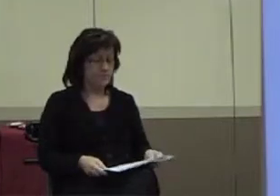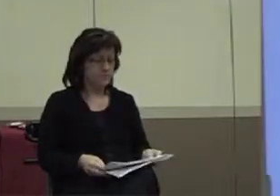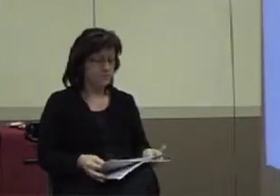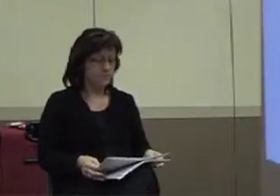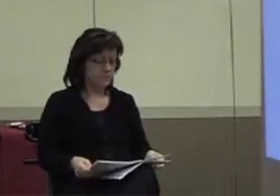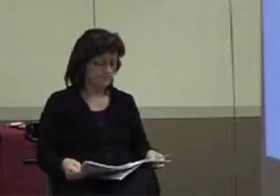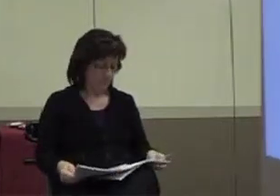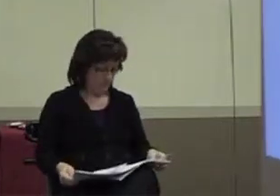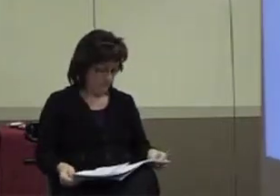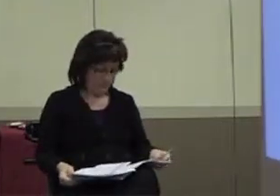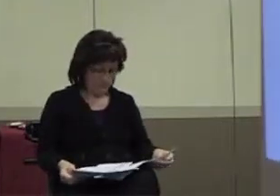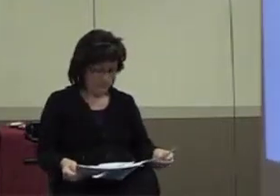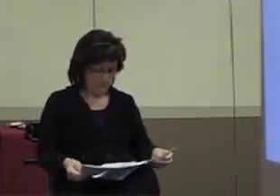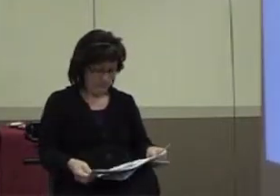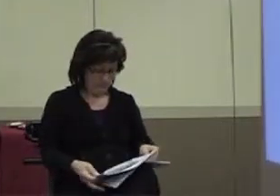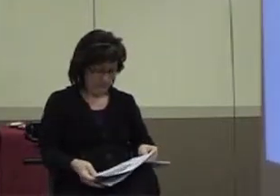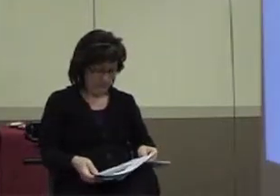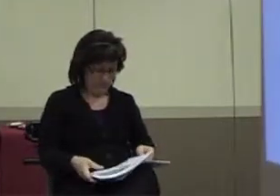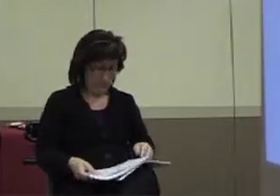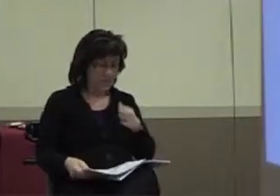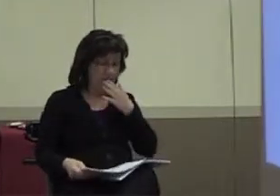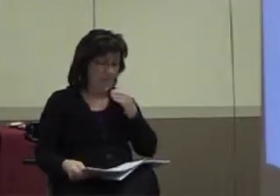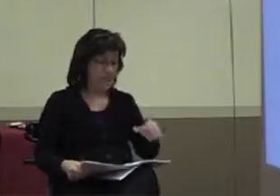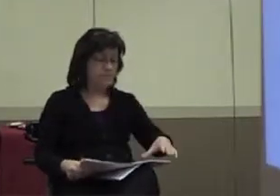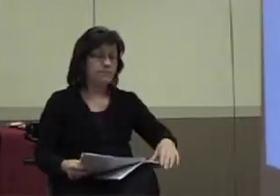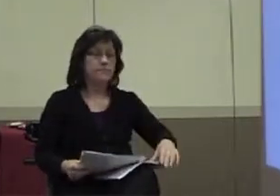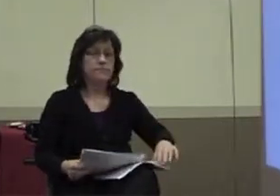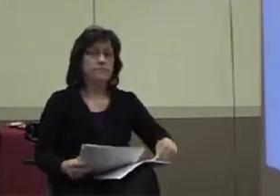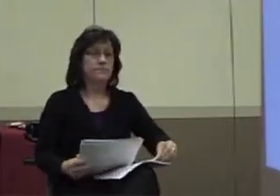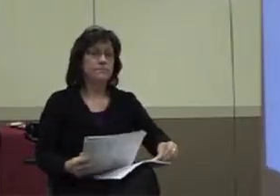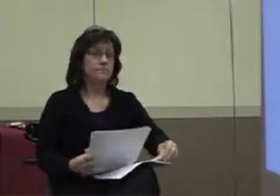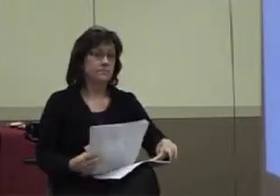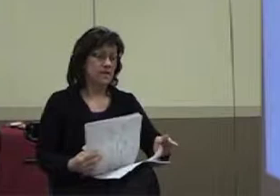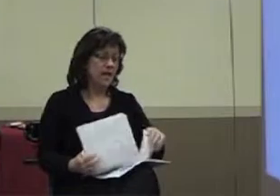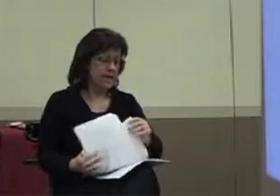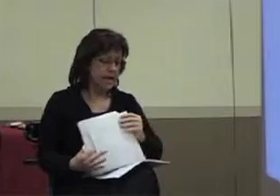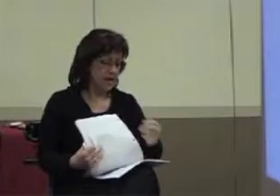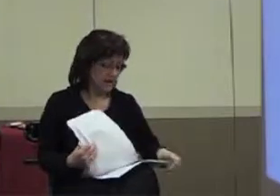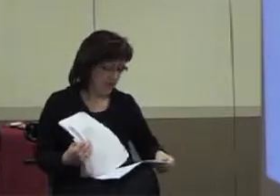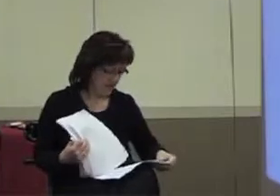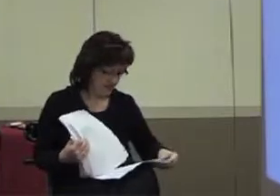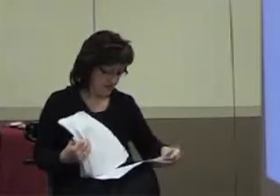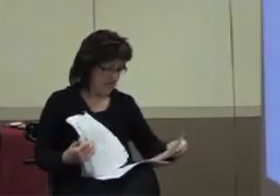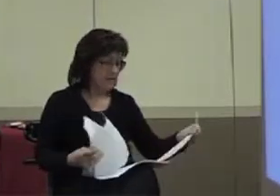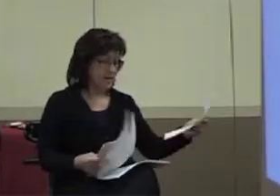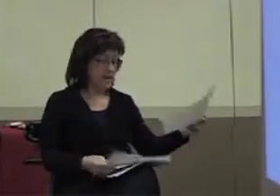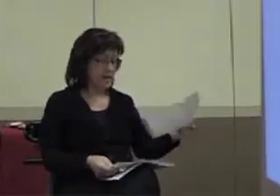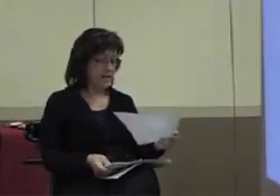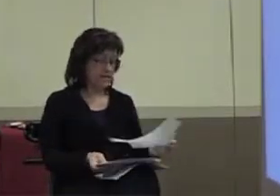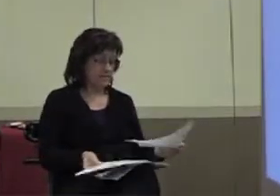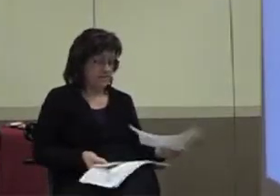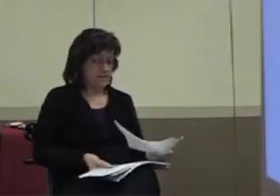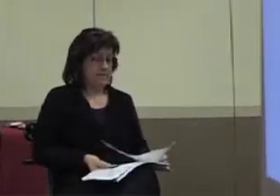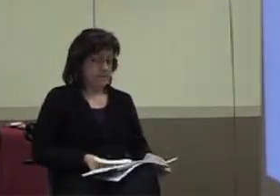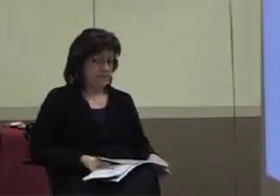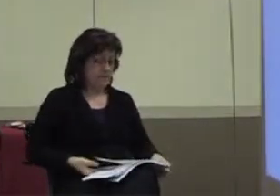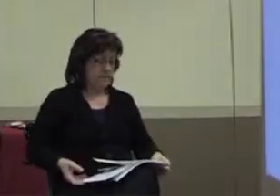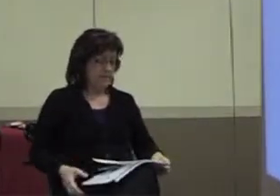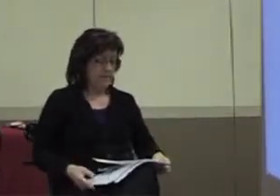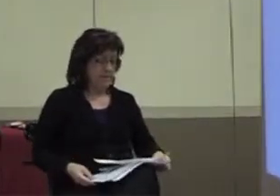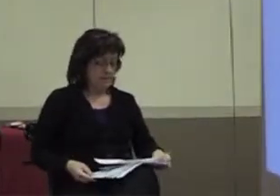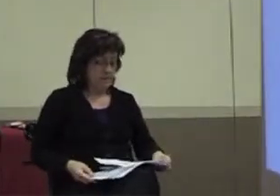self-esteem: public relations, proficiency, power, and philanthropy.